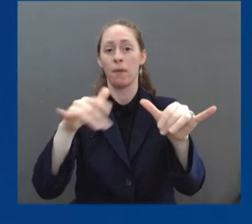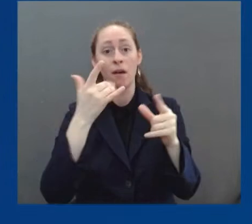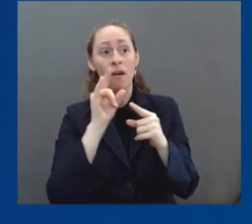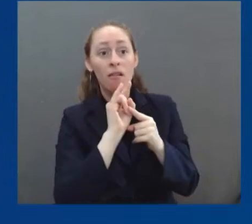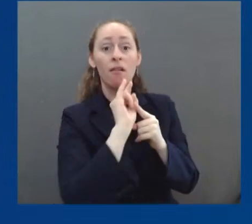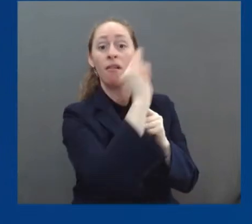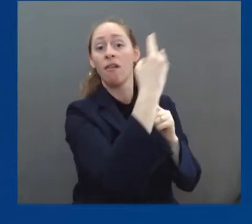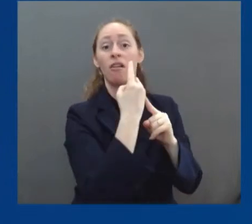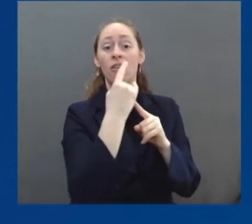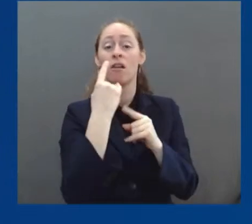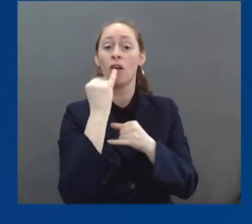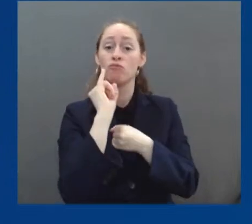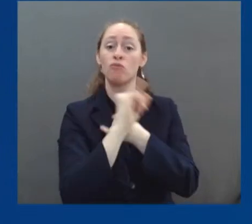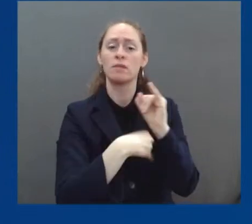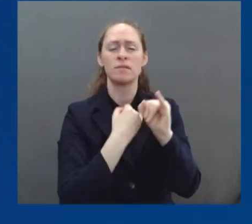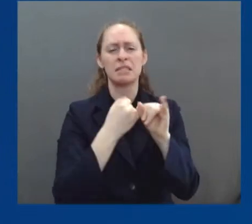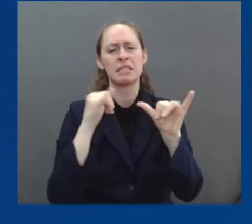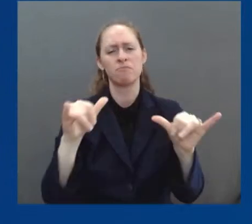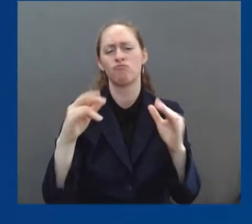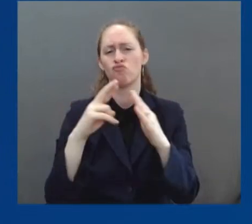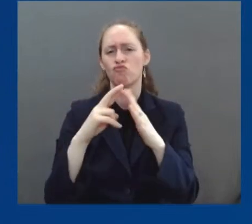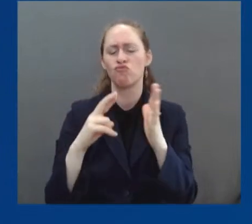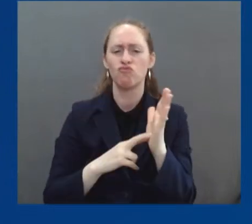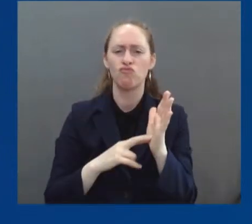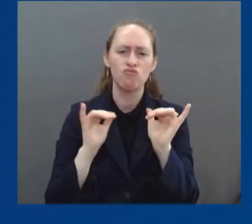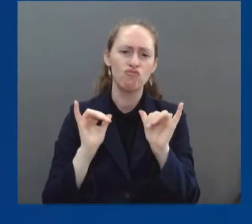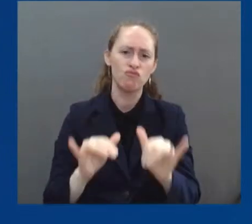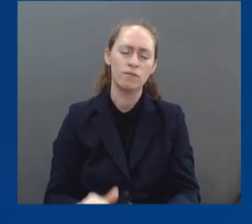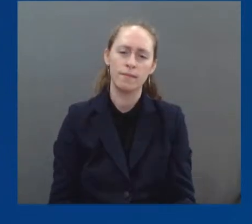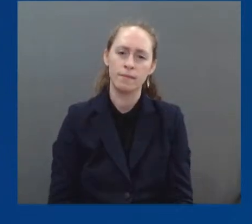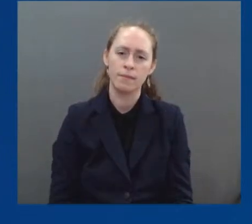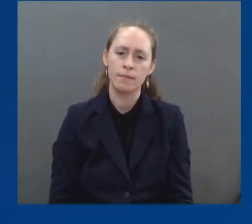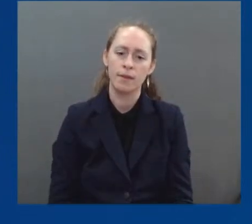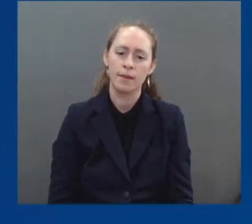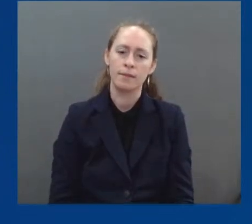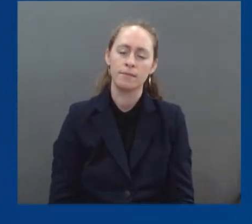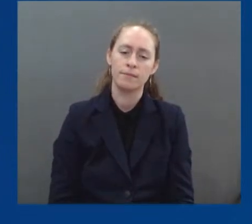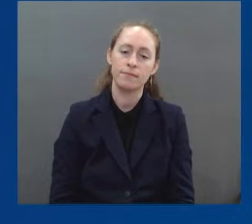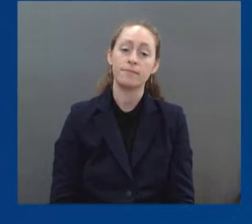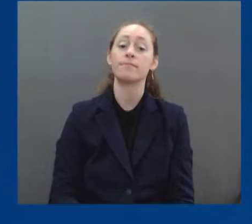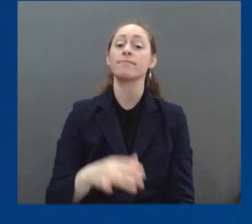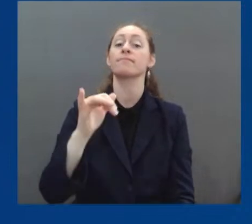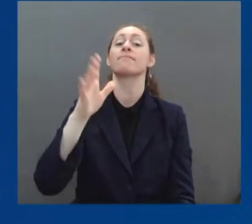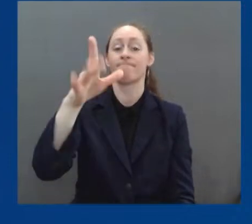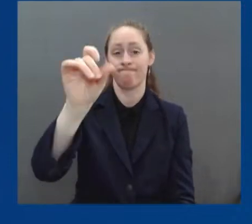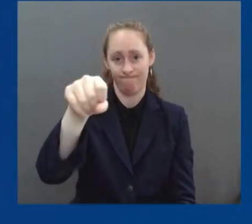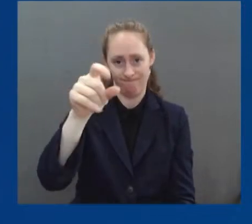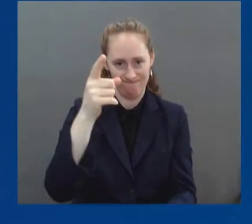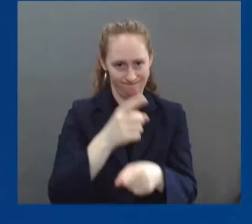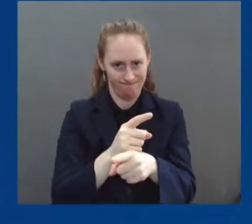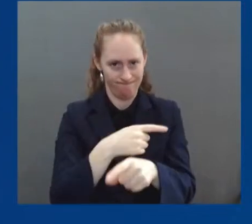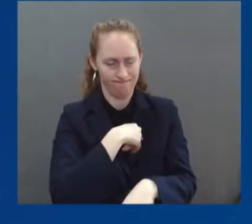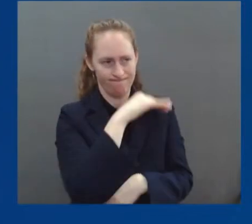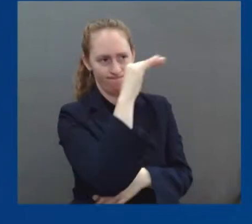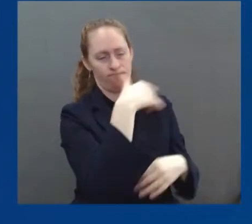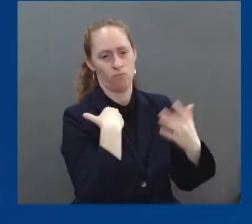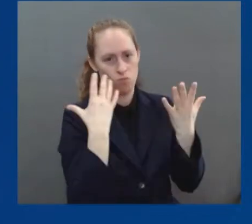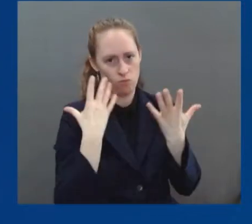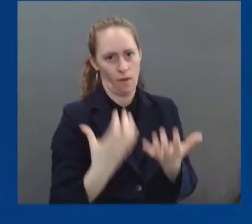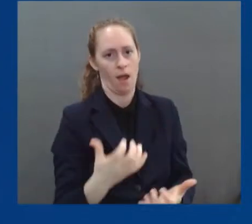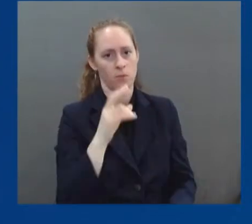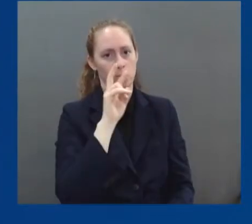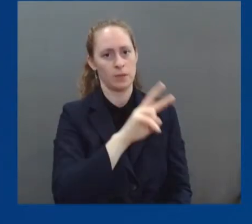your math's good math here, we asked for $22.5 billion, and Congress is working to